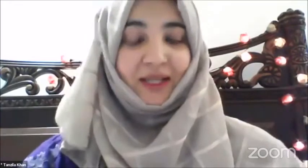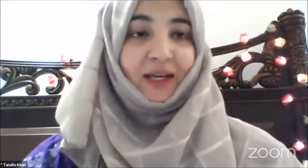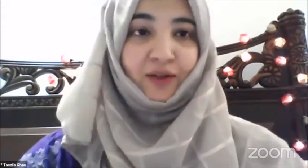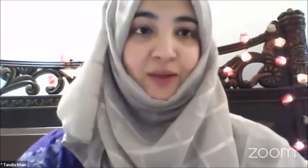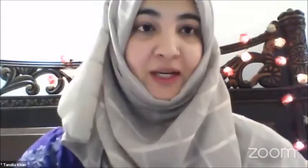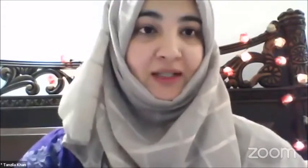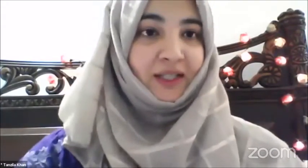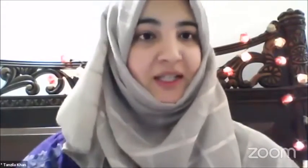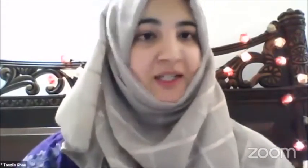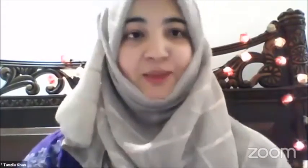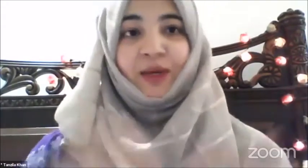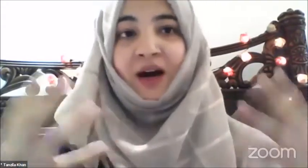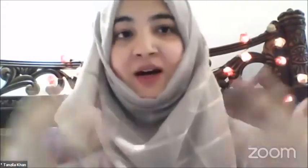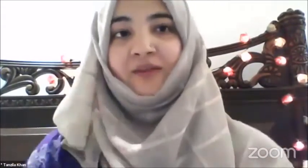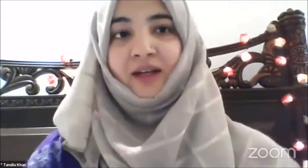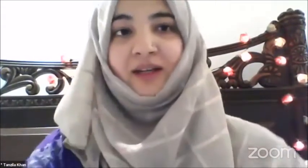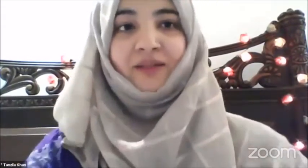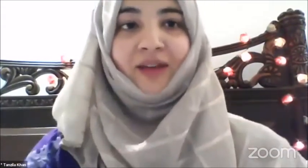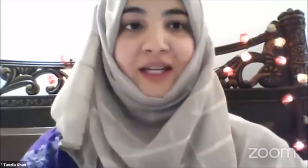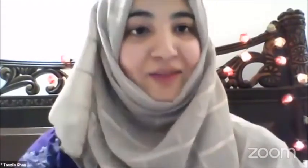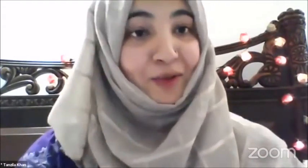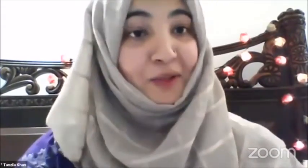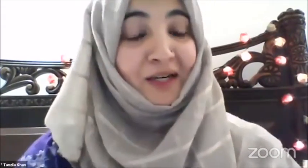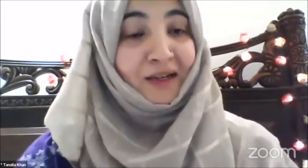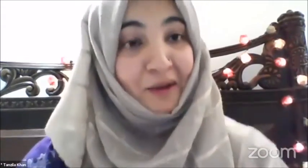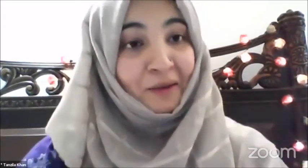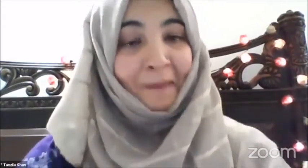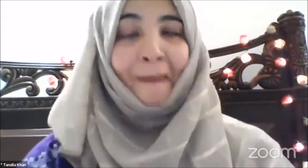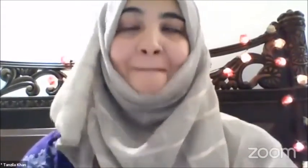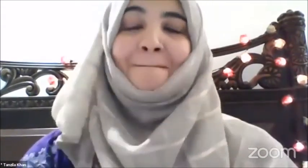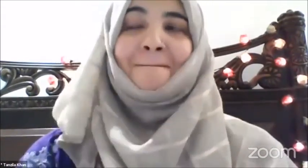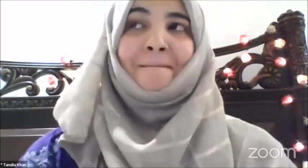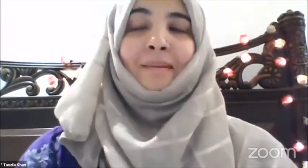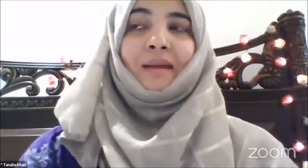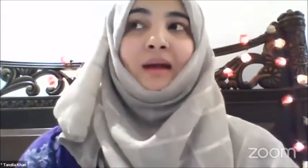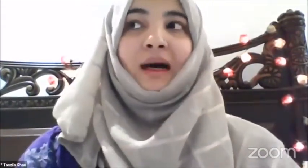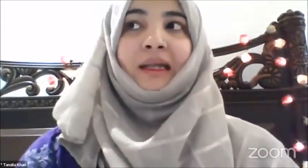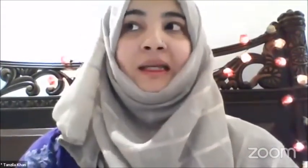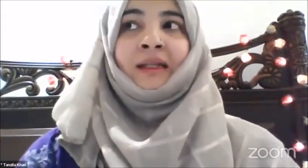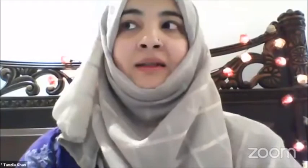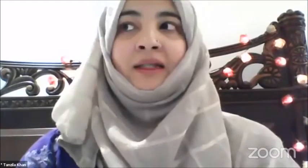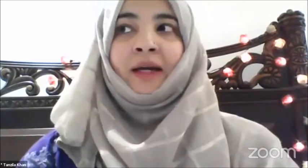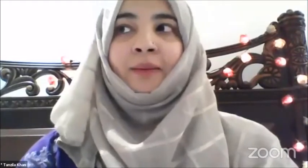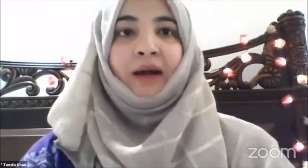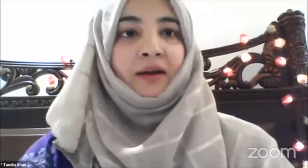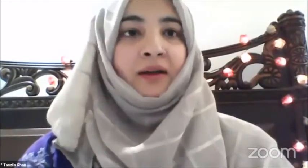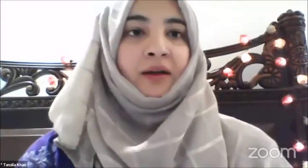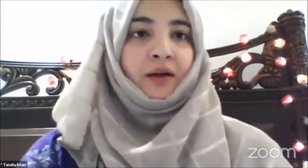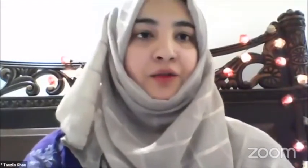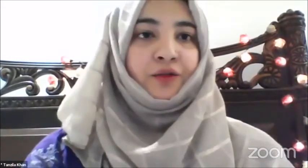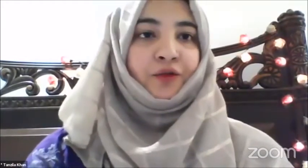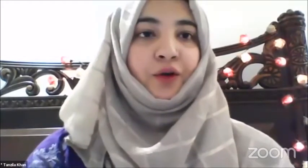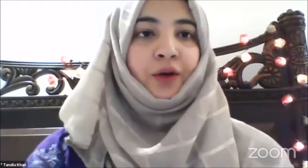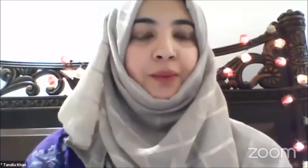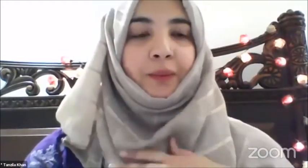been saying for the past 30 years, we are one, and finally we know that now. I think the entire battle for a person